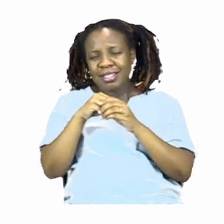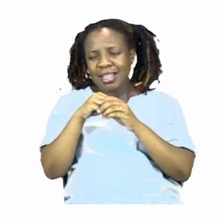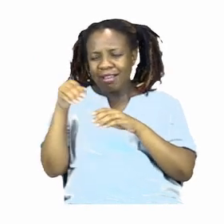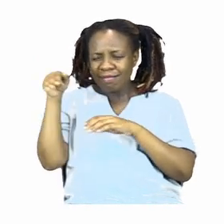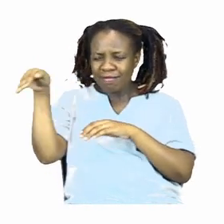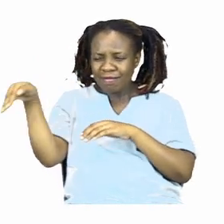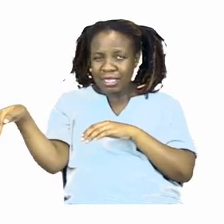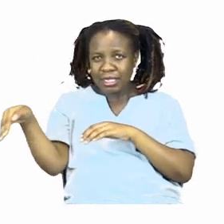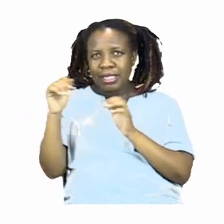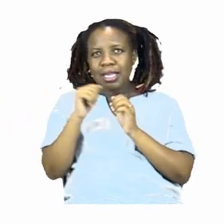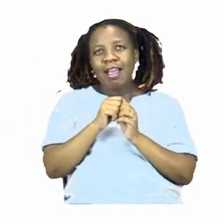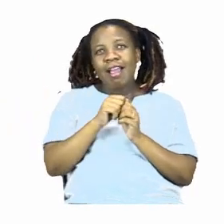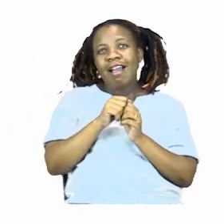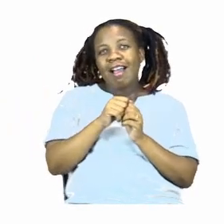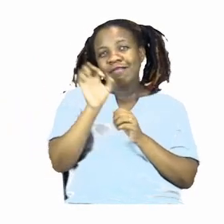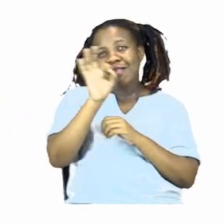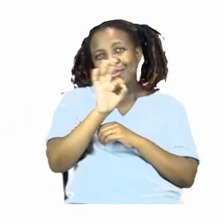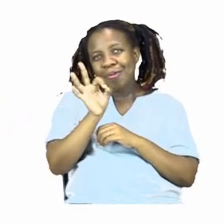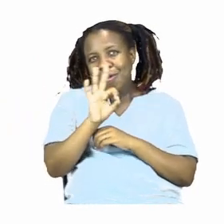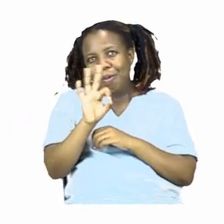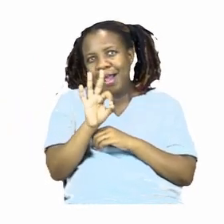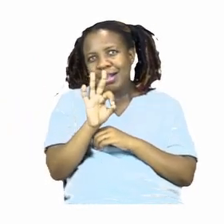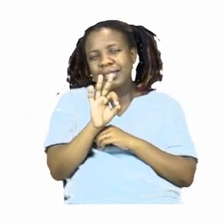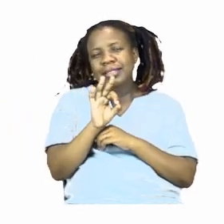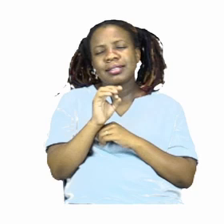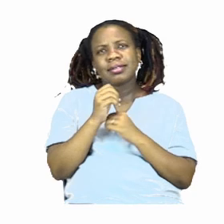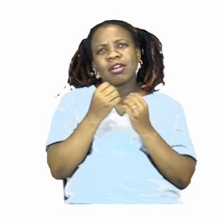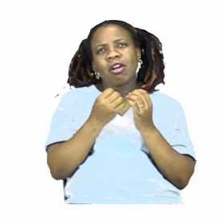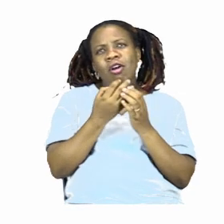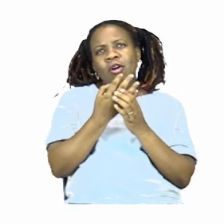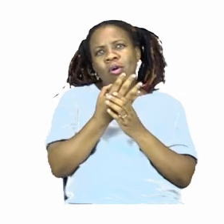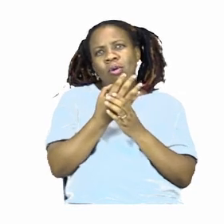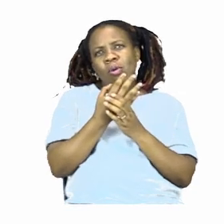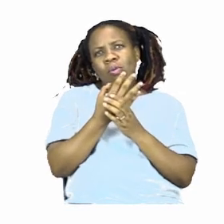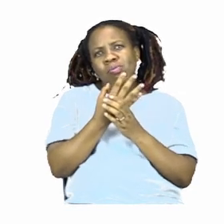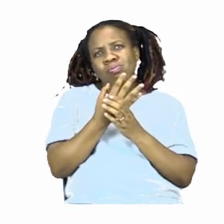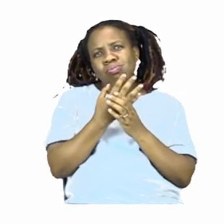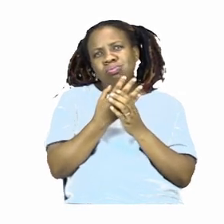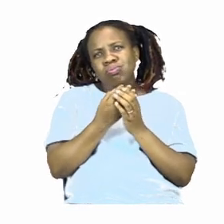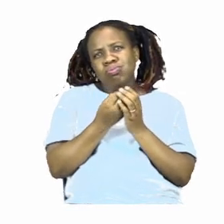spring, in the summer, in winter, or in autumn. We can even say in